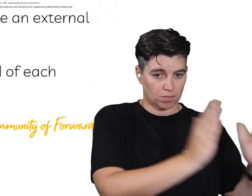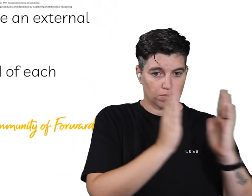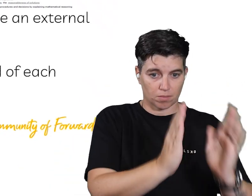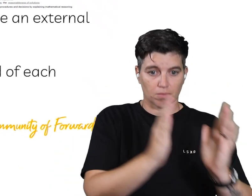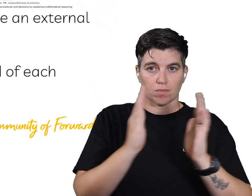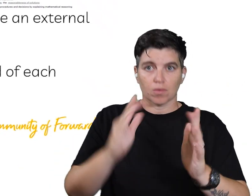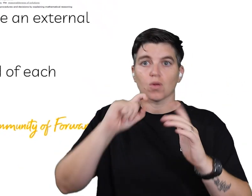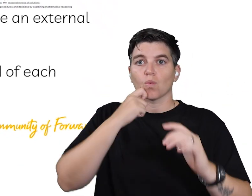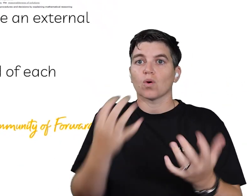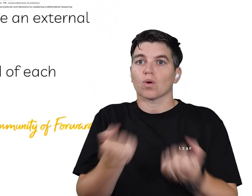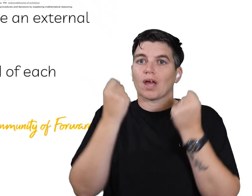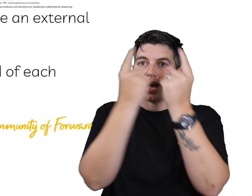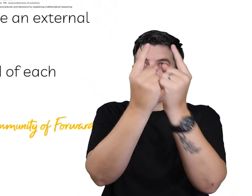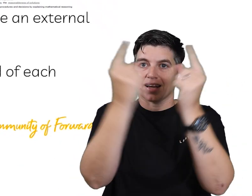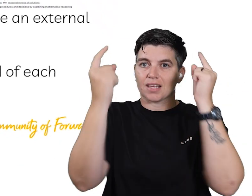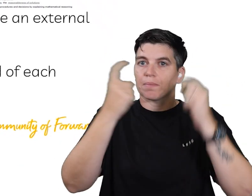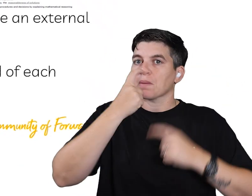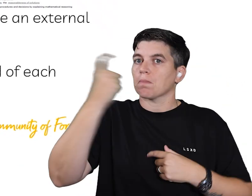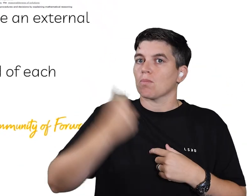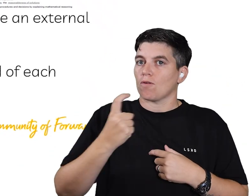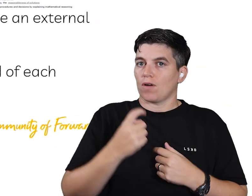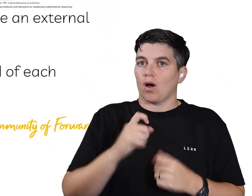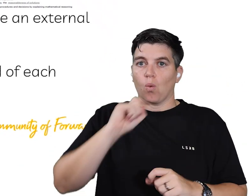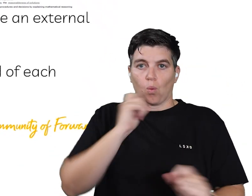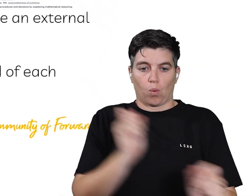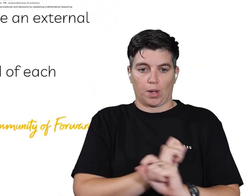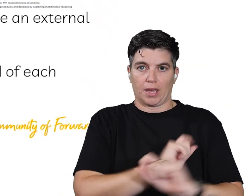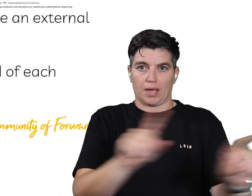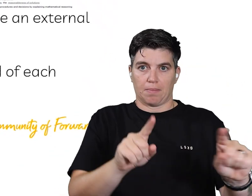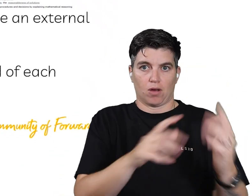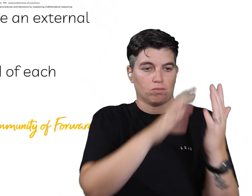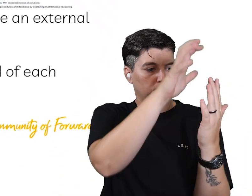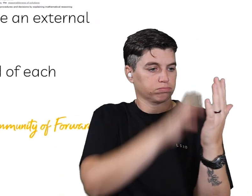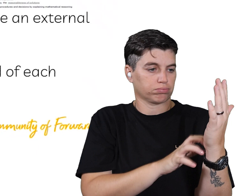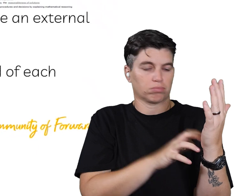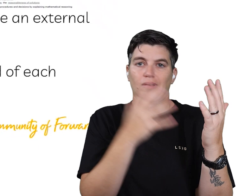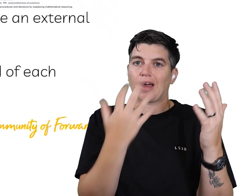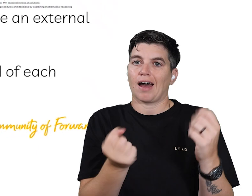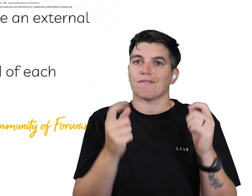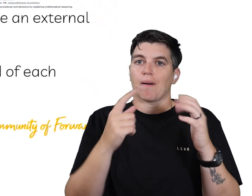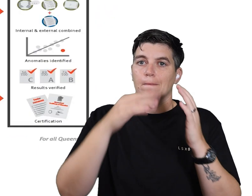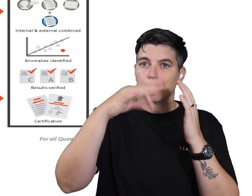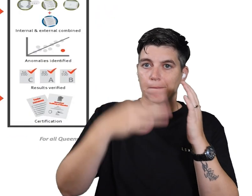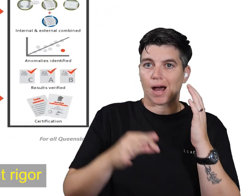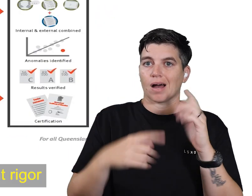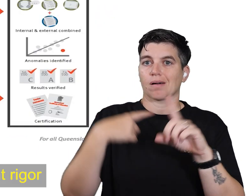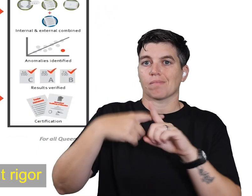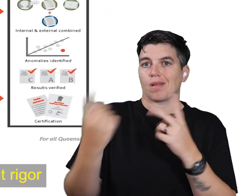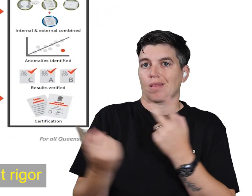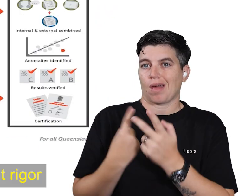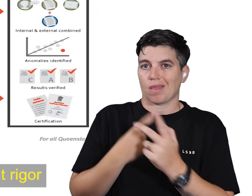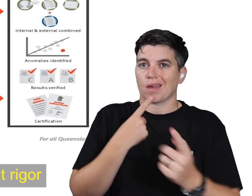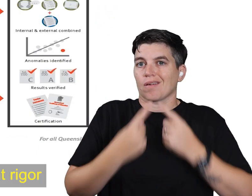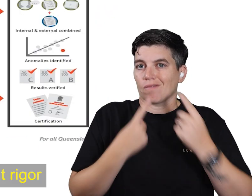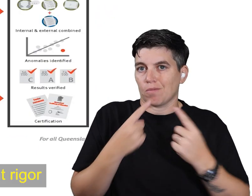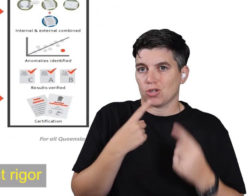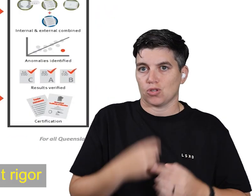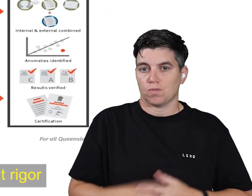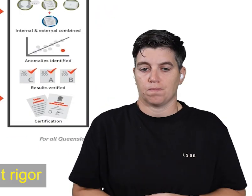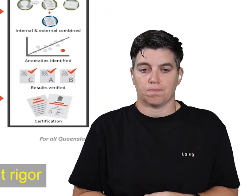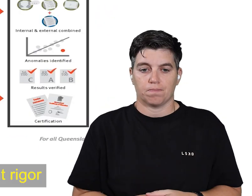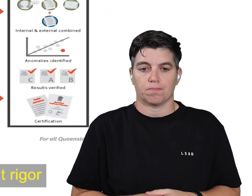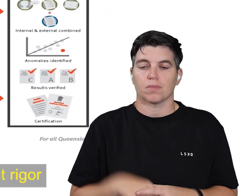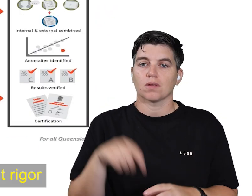email communication with an academic profile containing marks and other information. Year 12 assessment